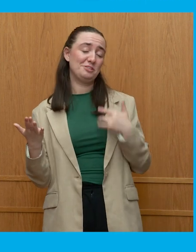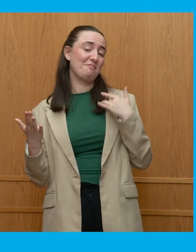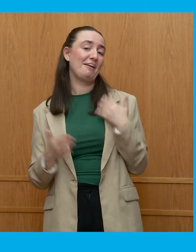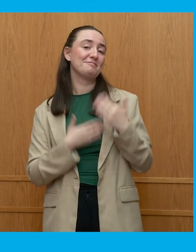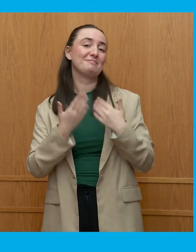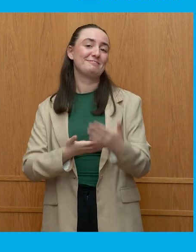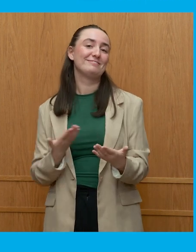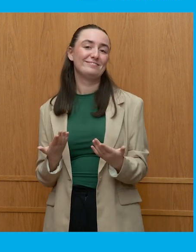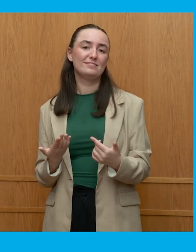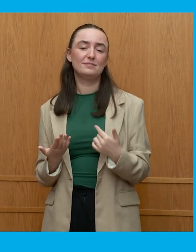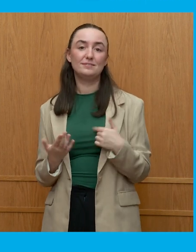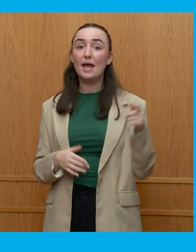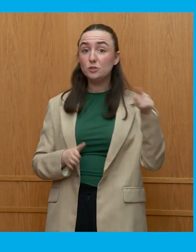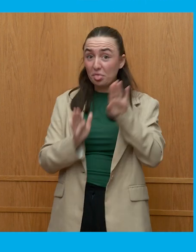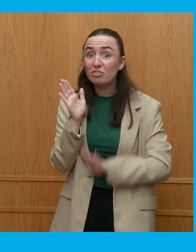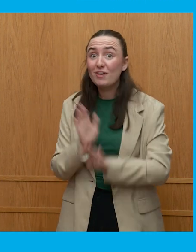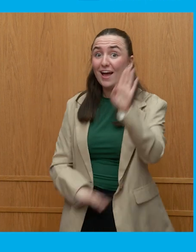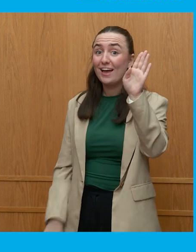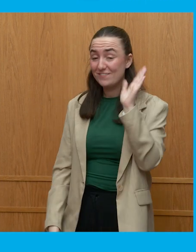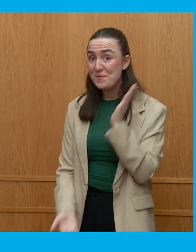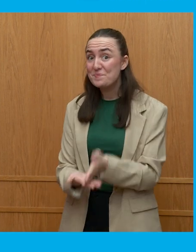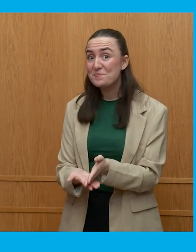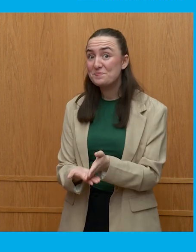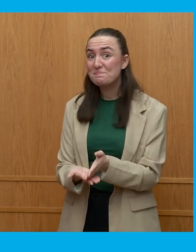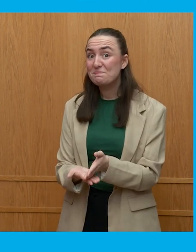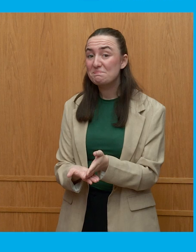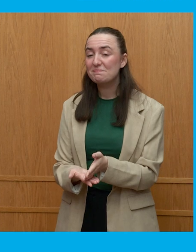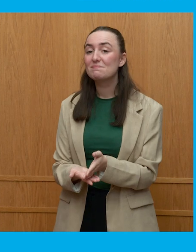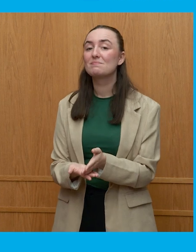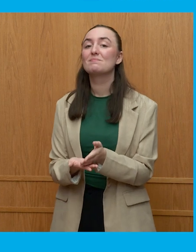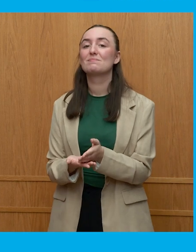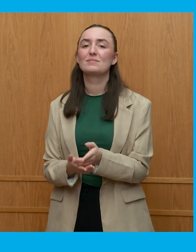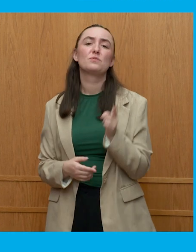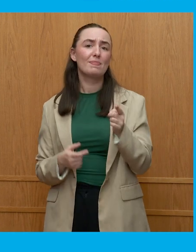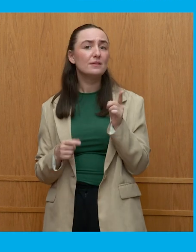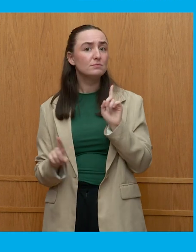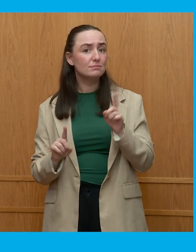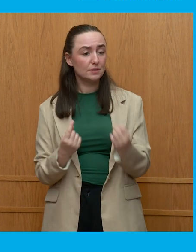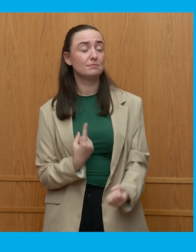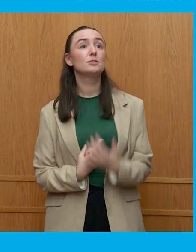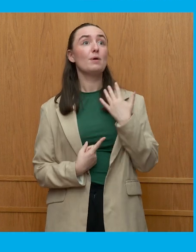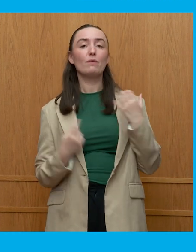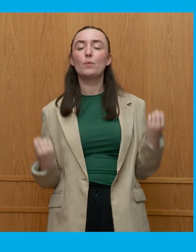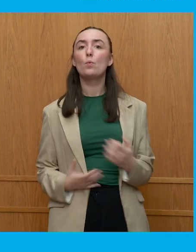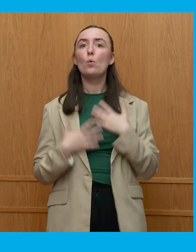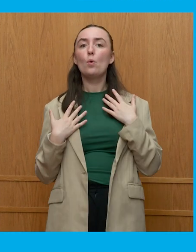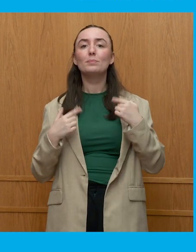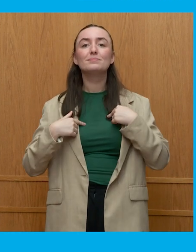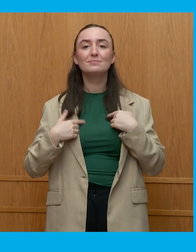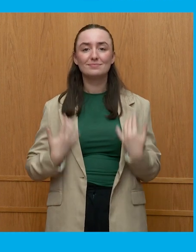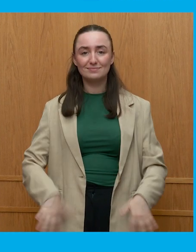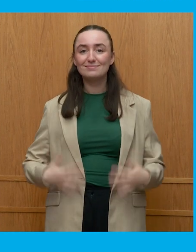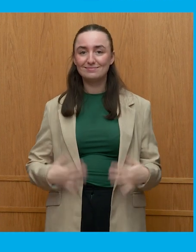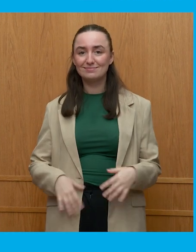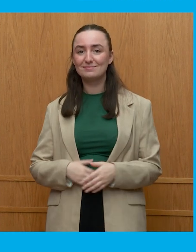you thrive. I think that's the best of the best. It's inspiring, I think. Oh, that's part of the it's inspirational all round. I